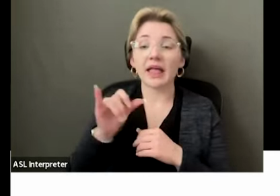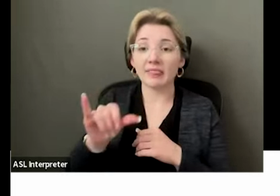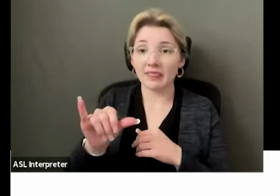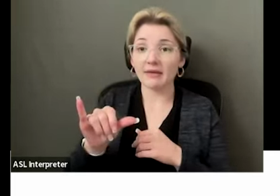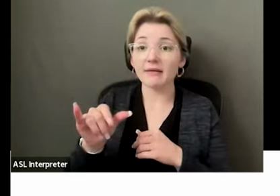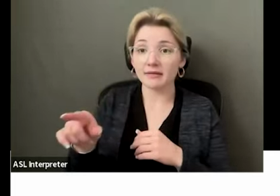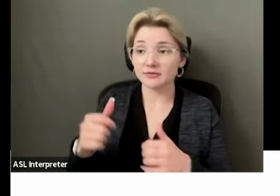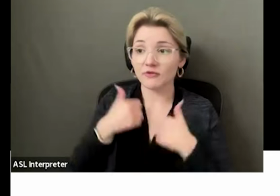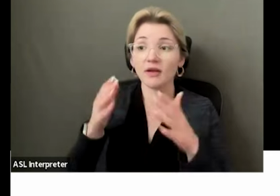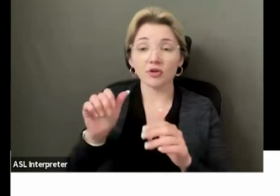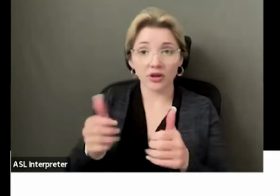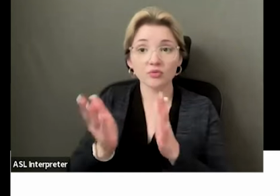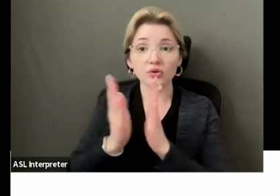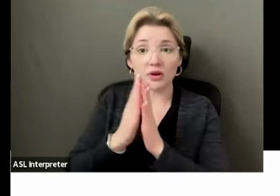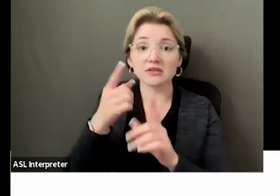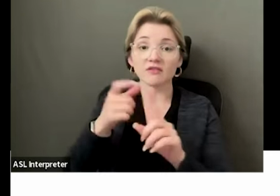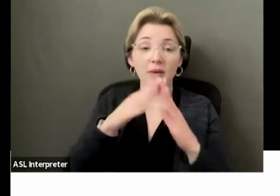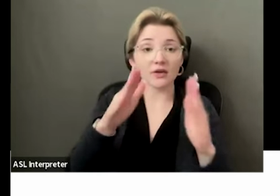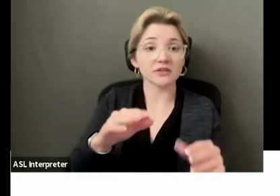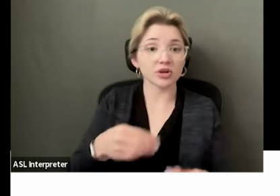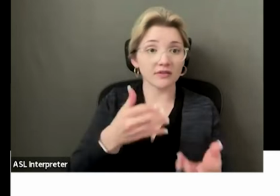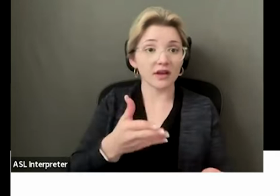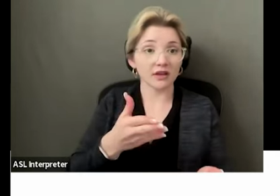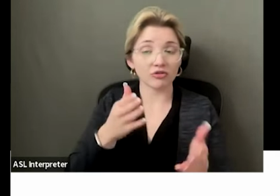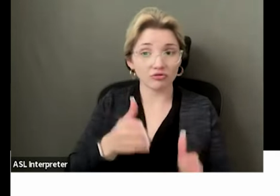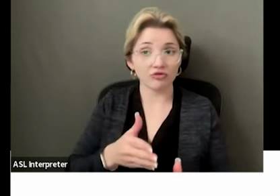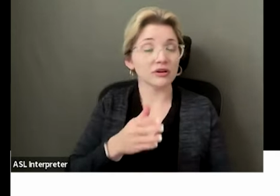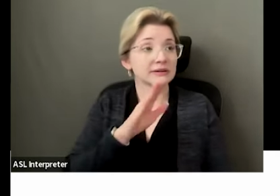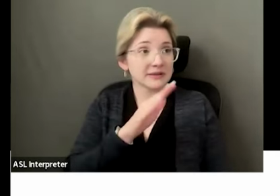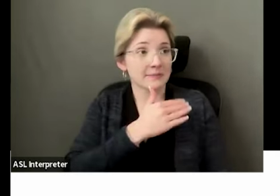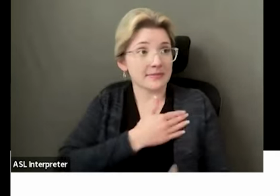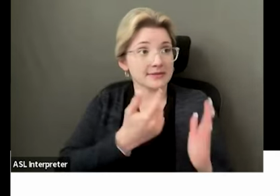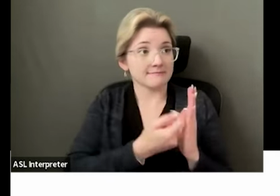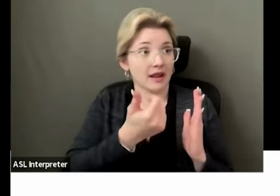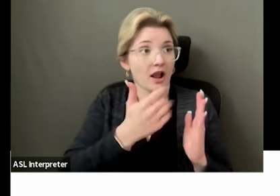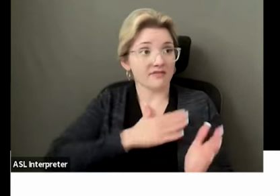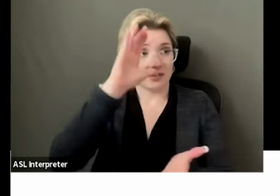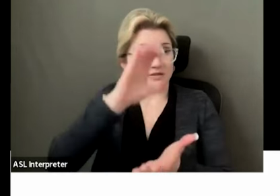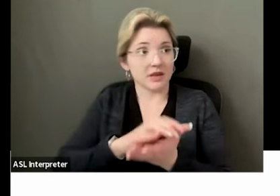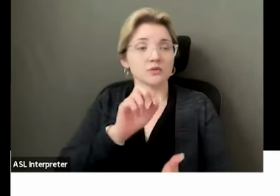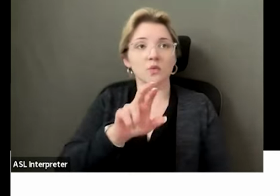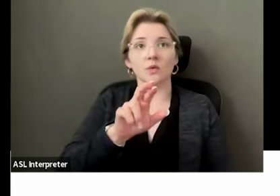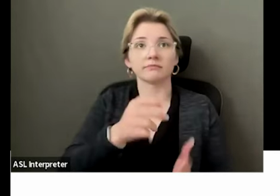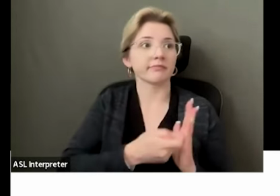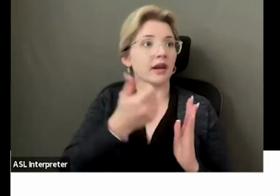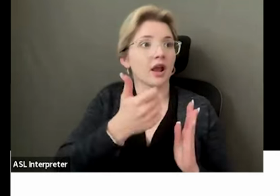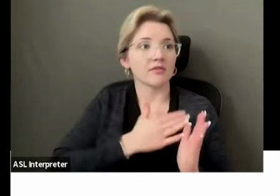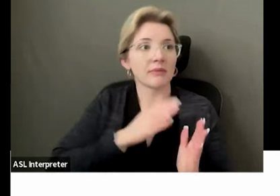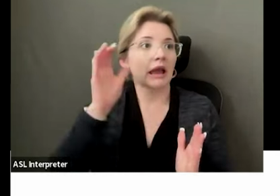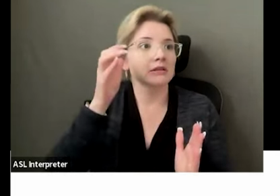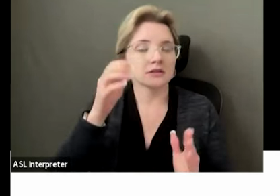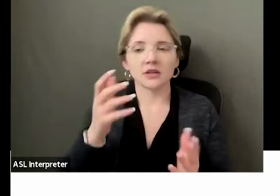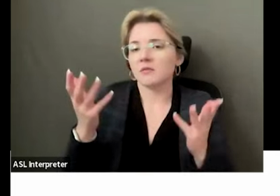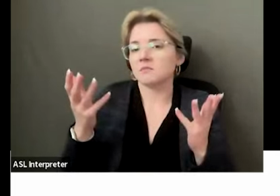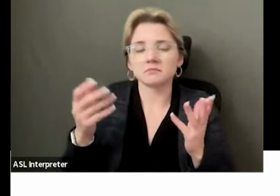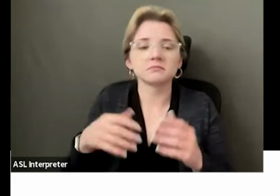request of their housing provider depending on safety and what makes sense to them. But it is also an option, particularly